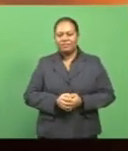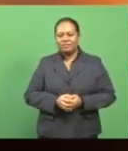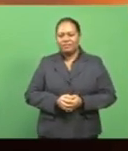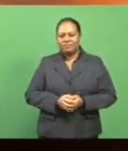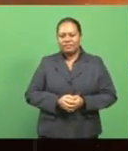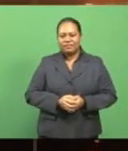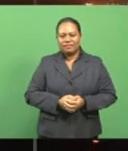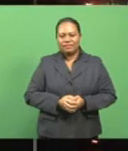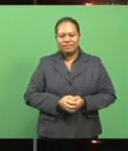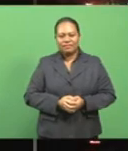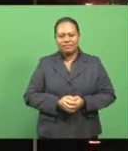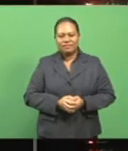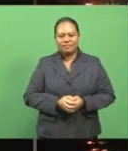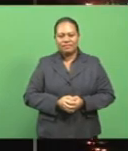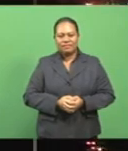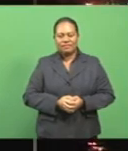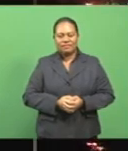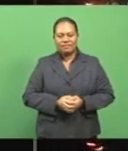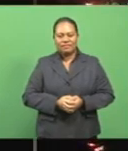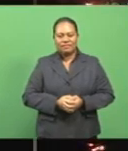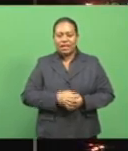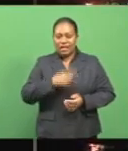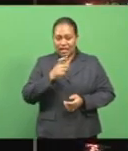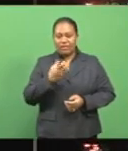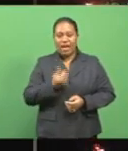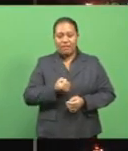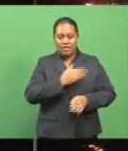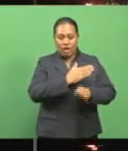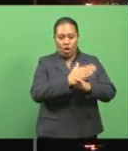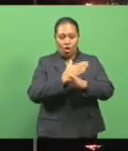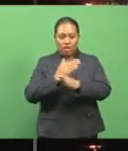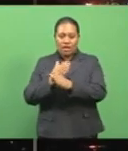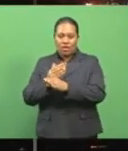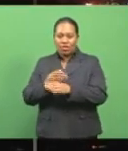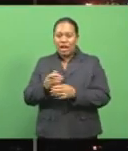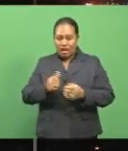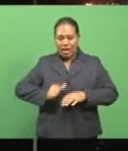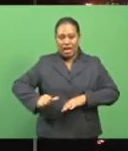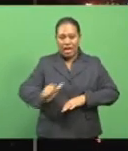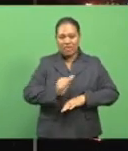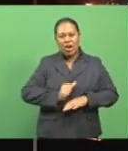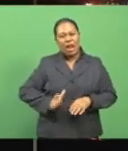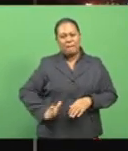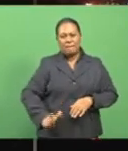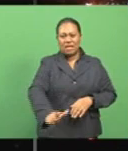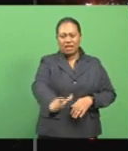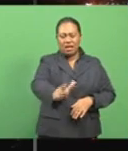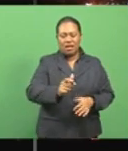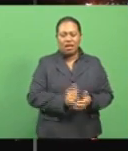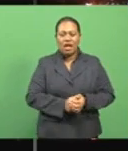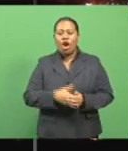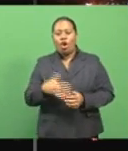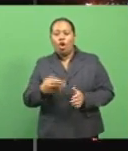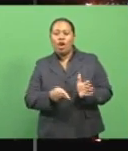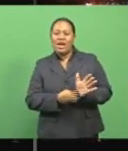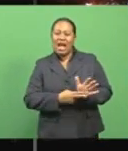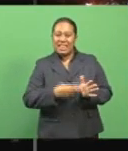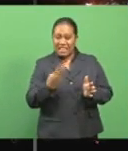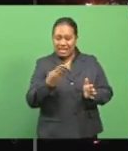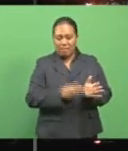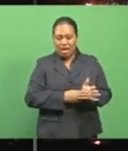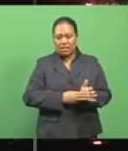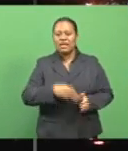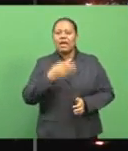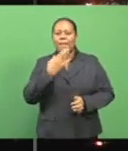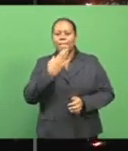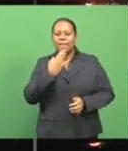Stevens. And if you're in a lockdown area in Soasoa or Vunithangi in Lambasa or Nambua in Suva,